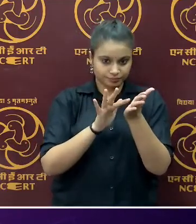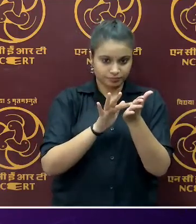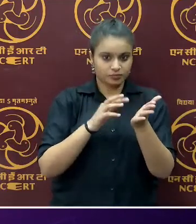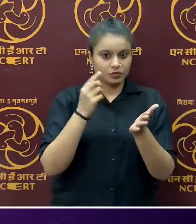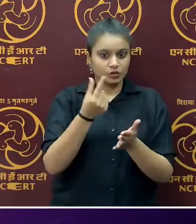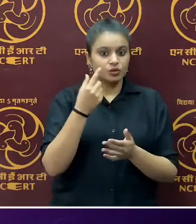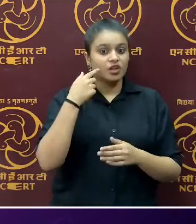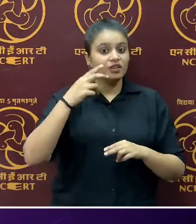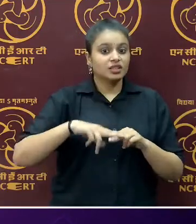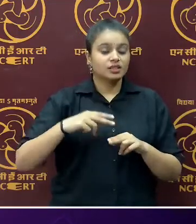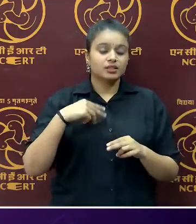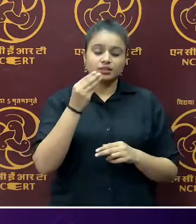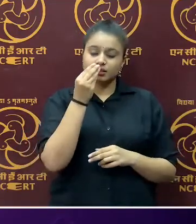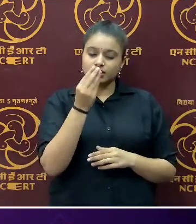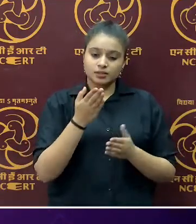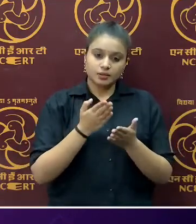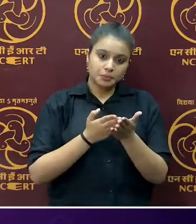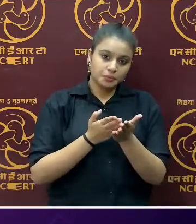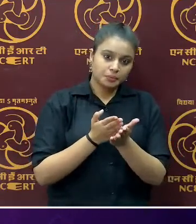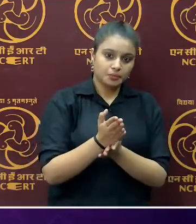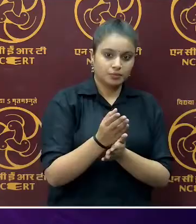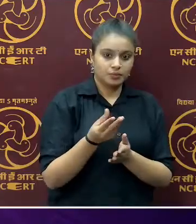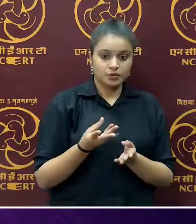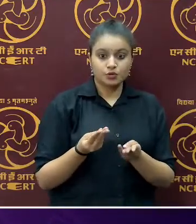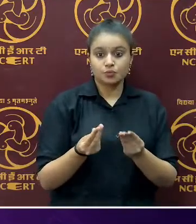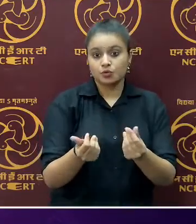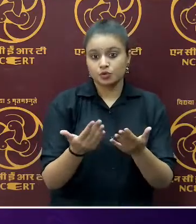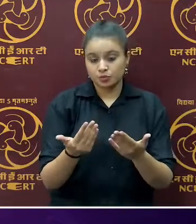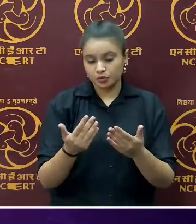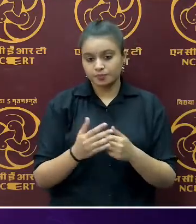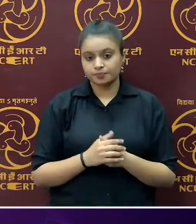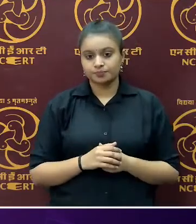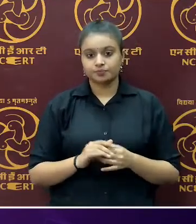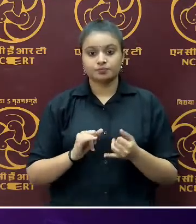it will go easily, Yes. right? The sharp